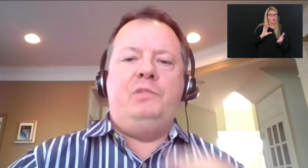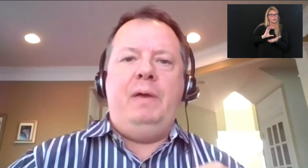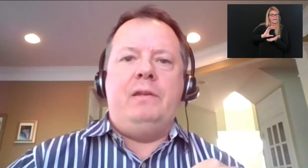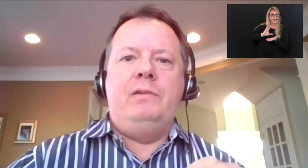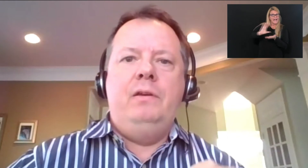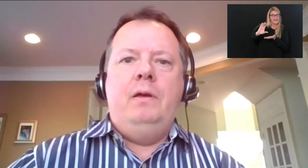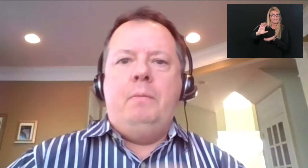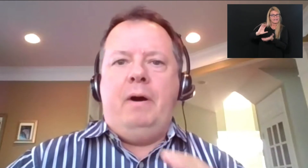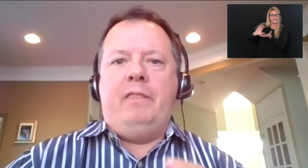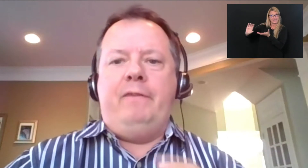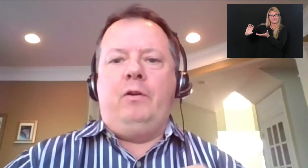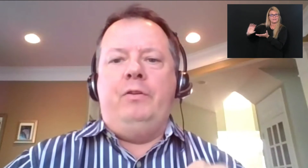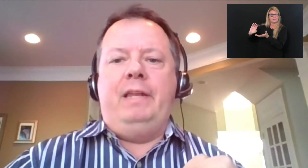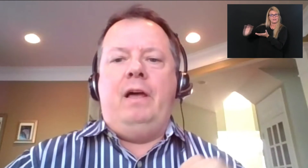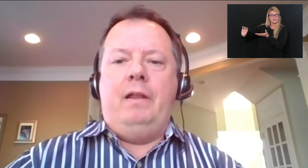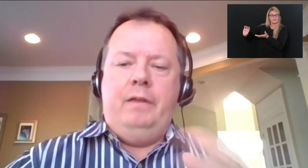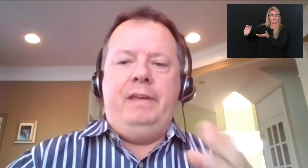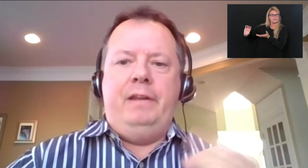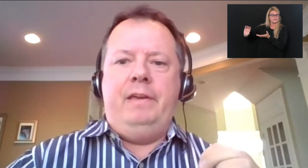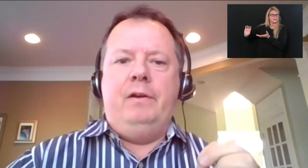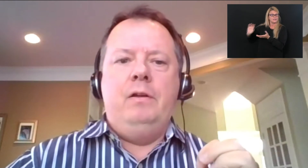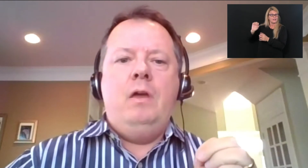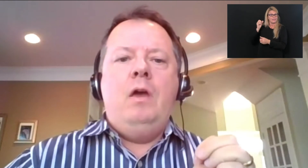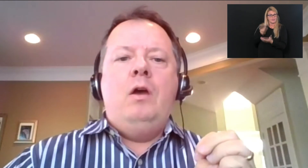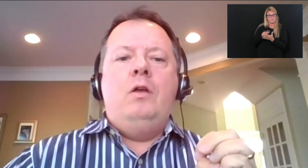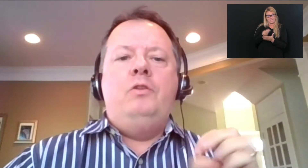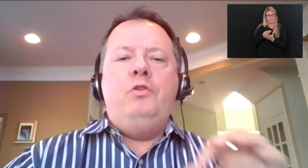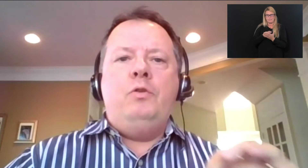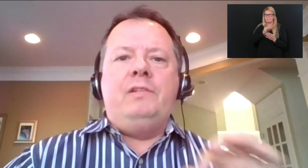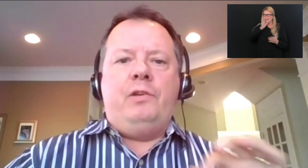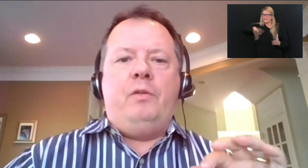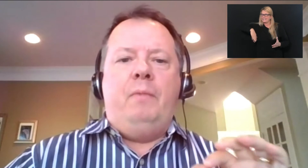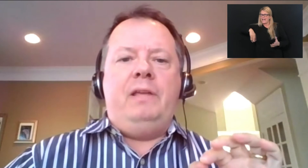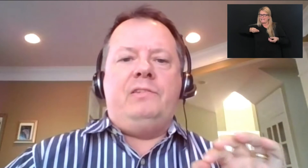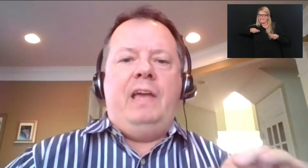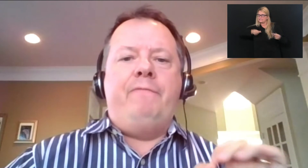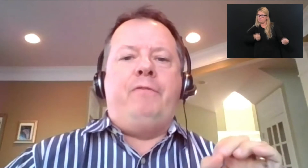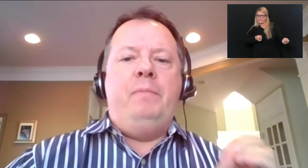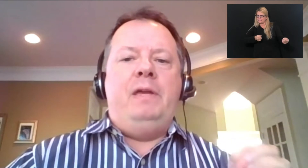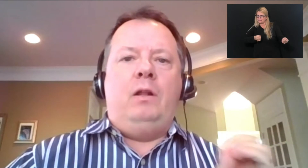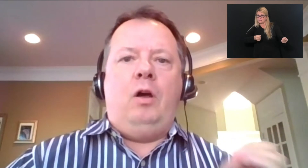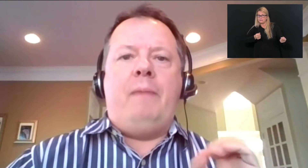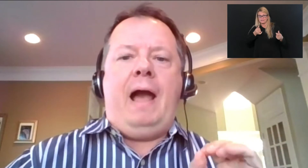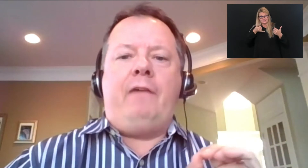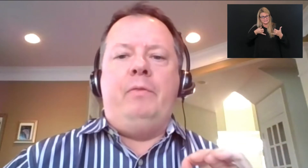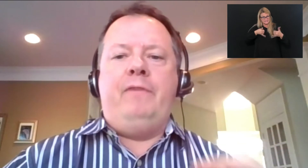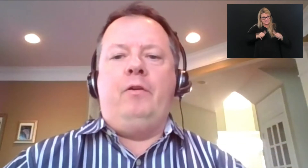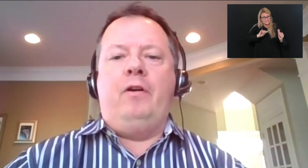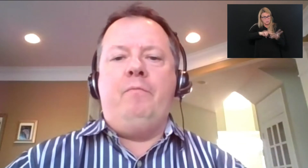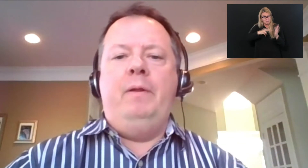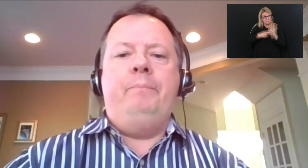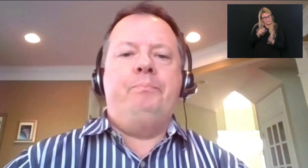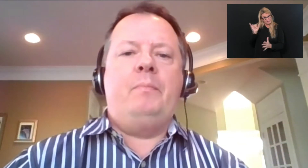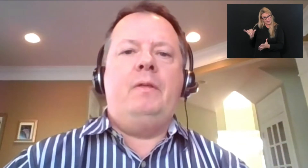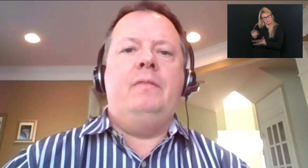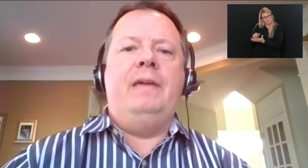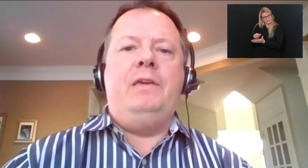yet spent by the federal deadline at the end of the year, do you consider the money safe from being clawed back from the federal